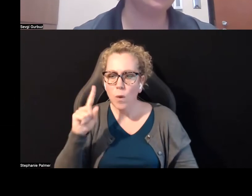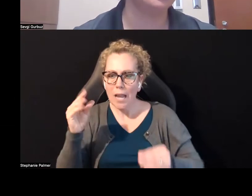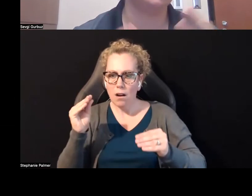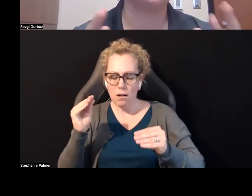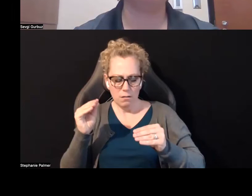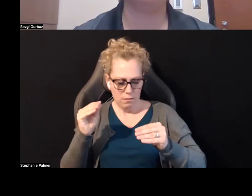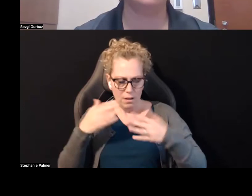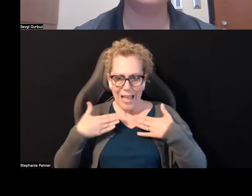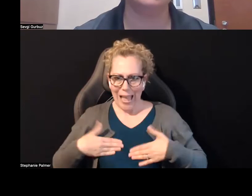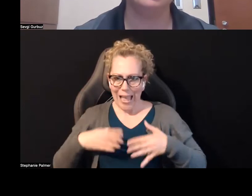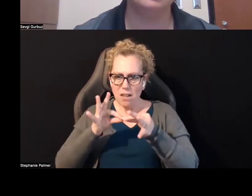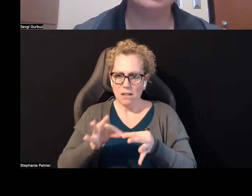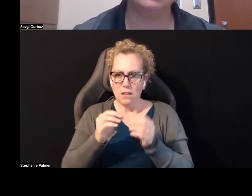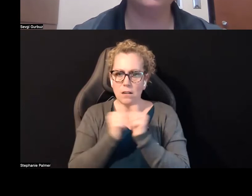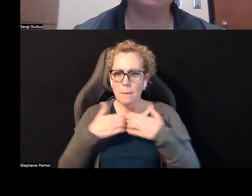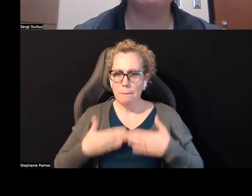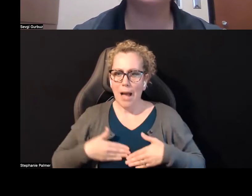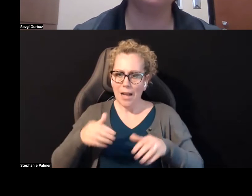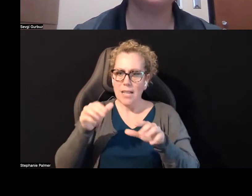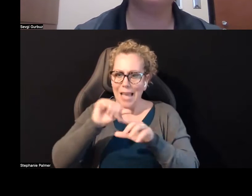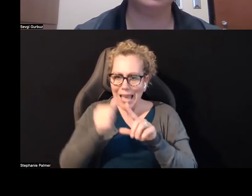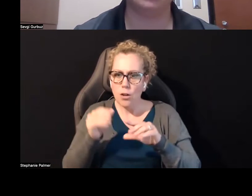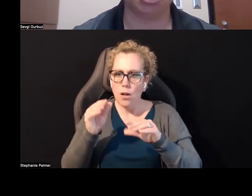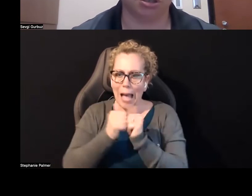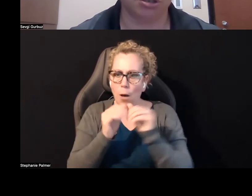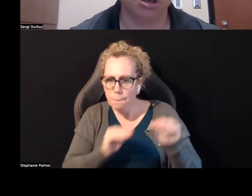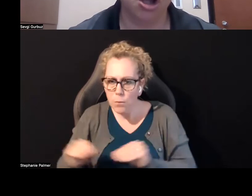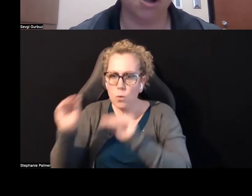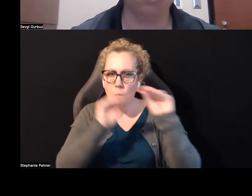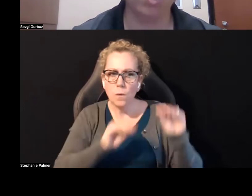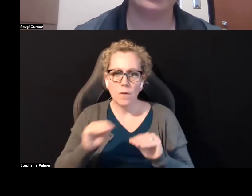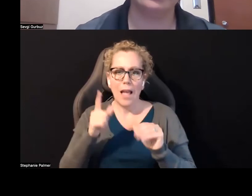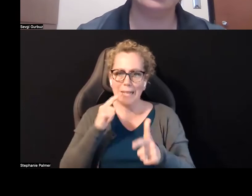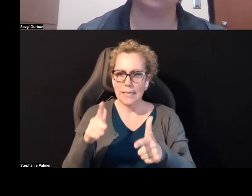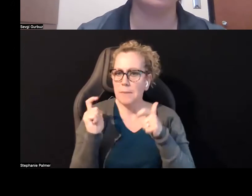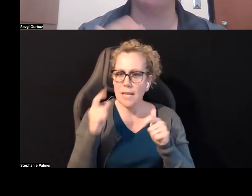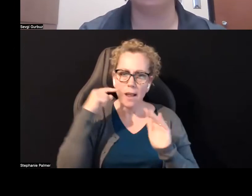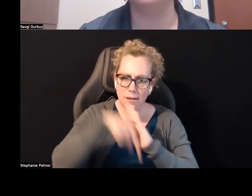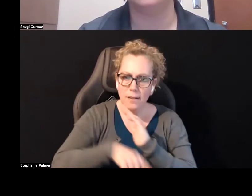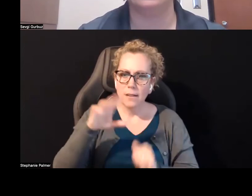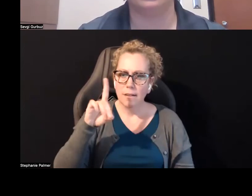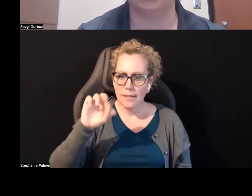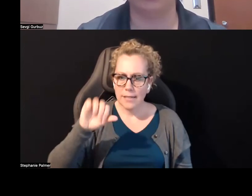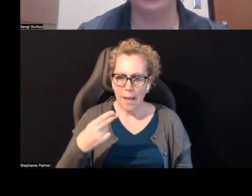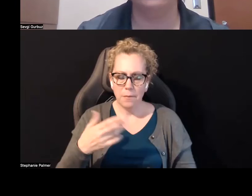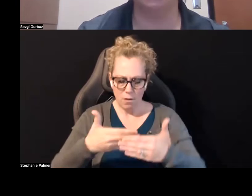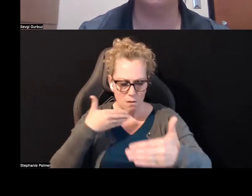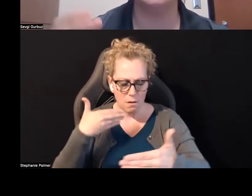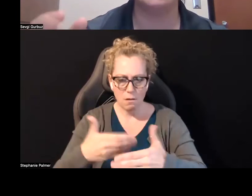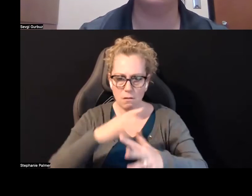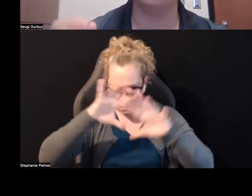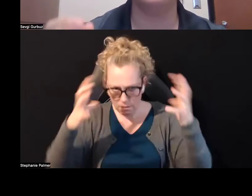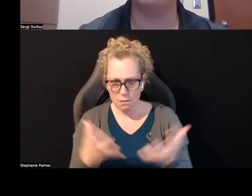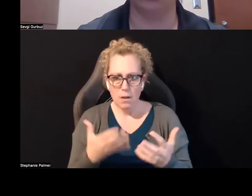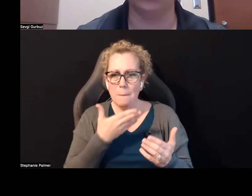like these 2 sensors combined give you a much more complete picture of what is going on with ASL than